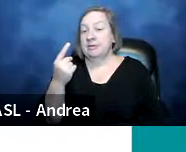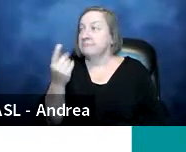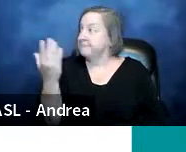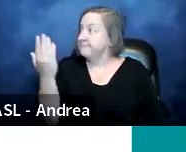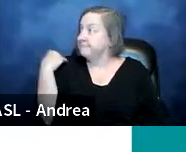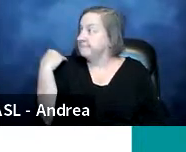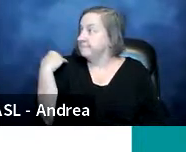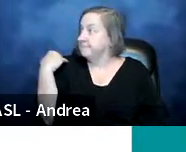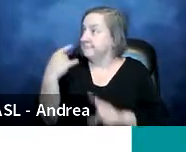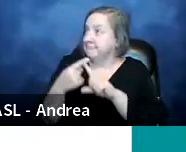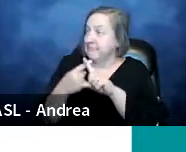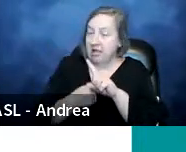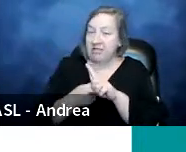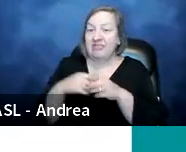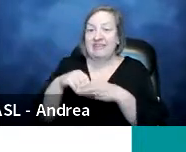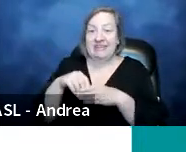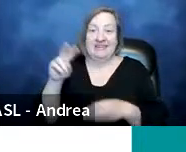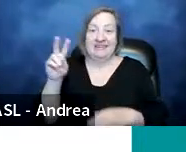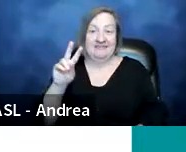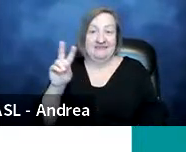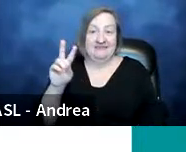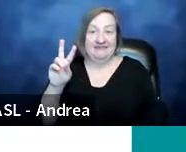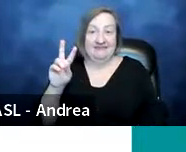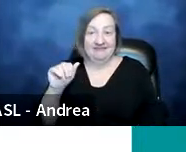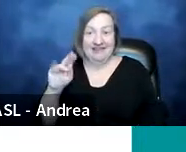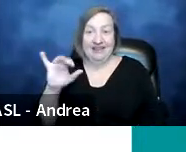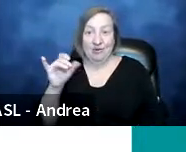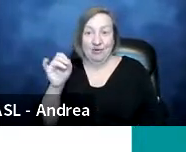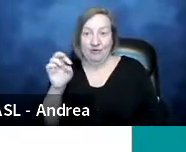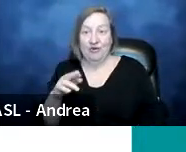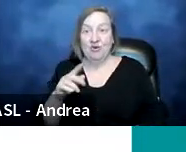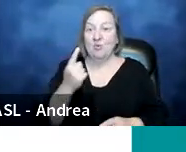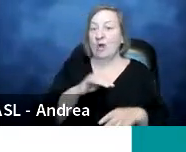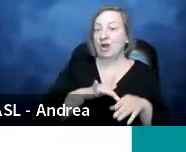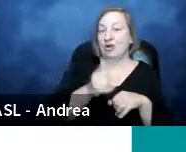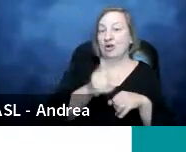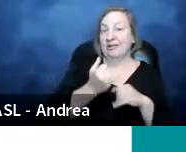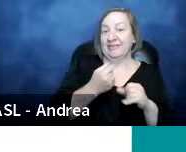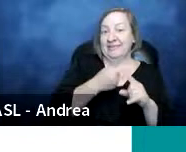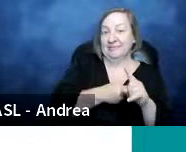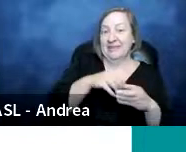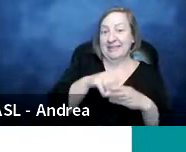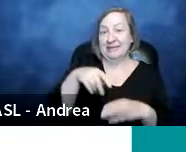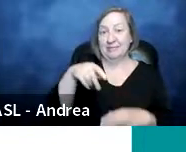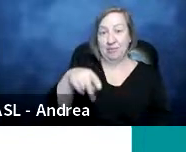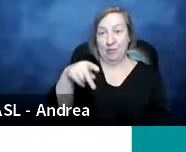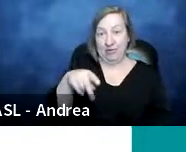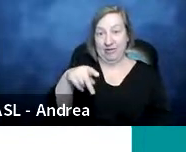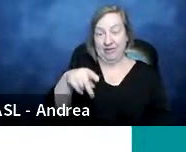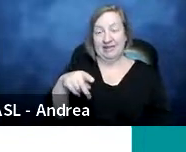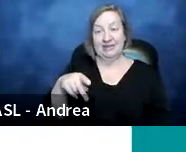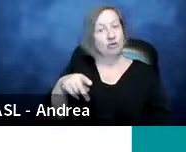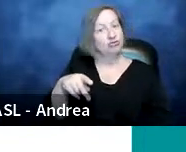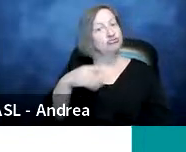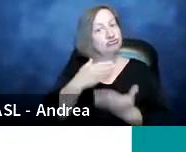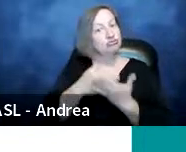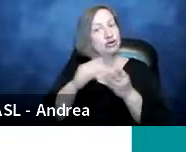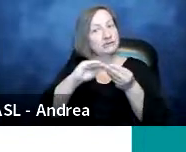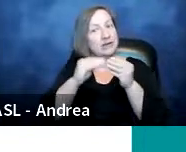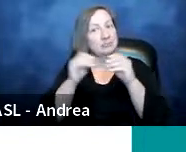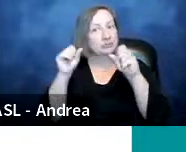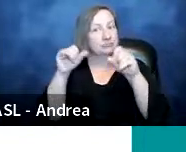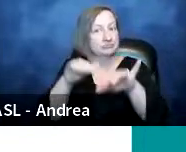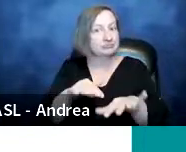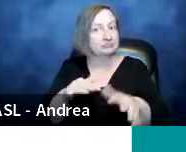last month in Vancouver and one earlier this month in Portland, which were fairly well attended.